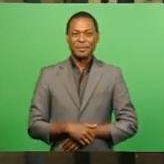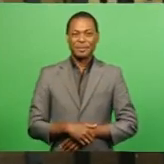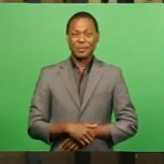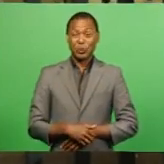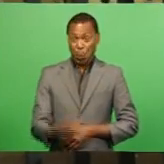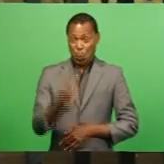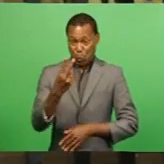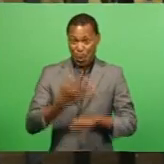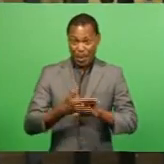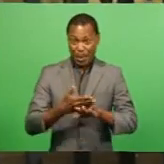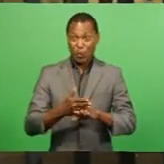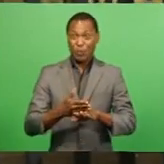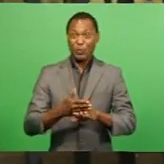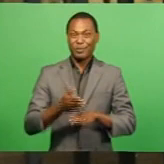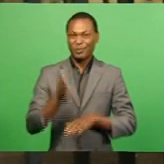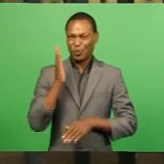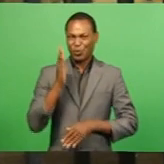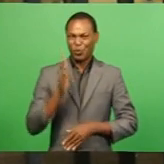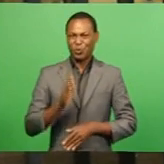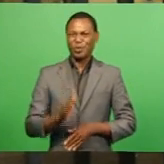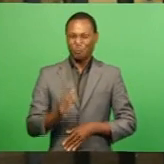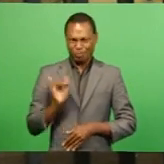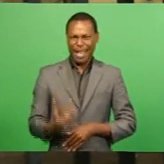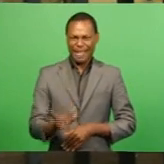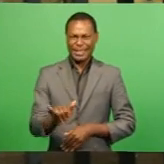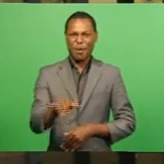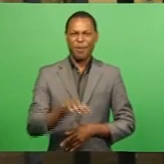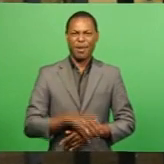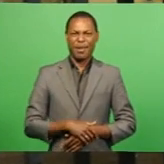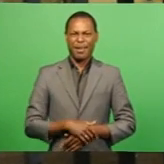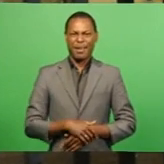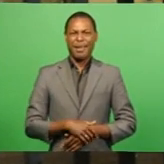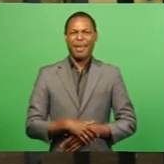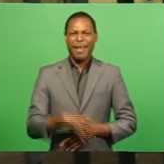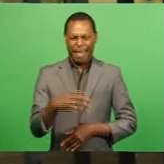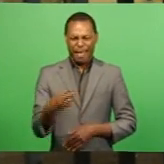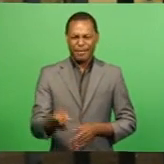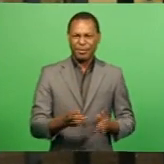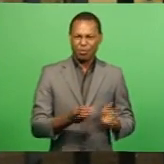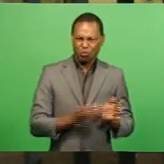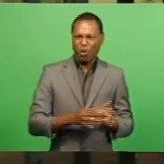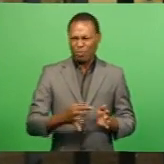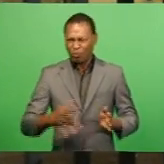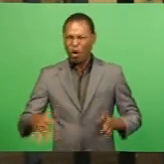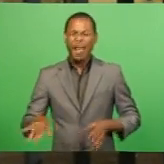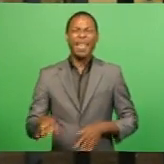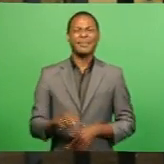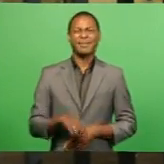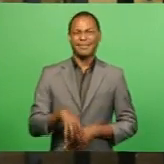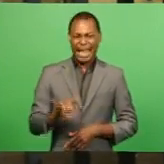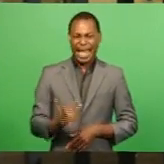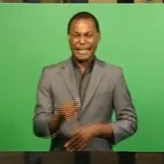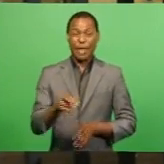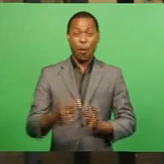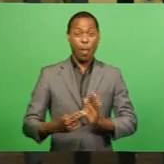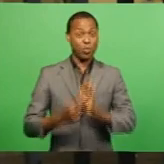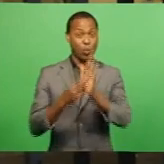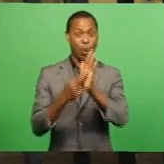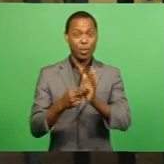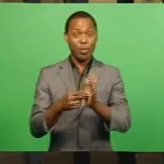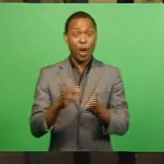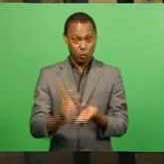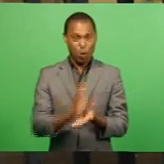Lautoka Zone this year. This is Moira Methodist College and Yasawa North College. Exceptional